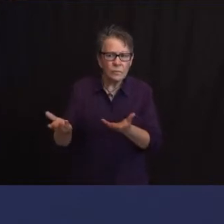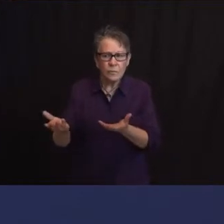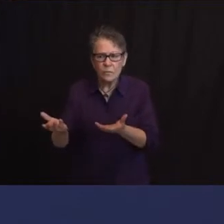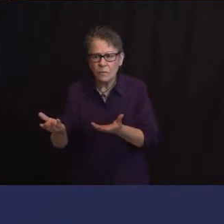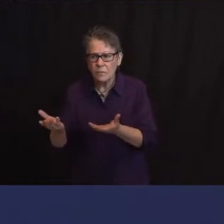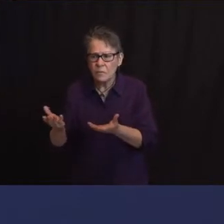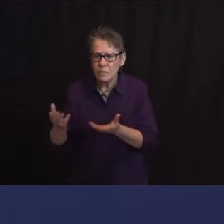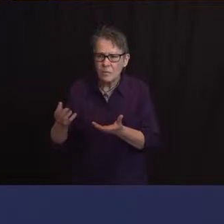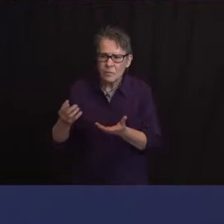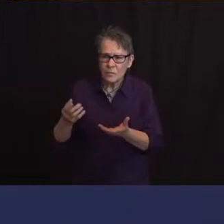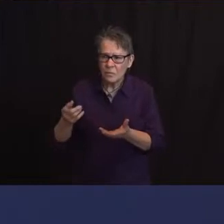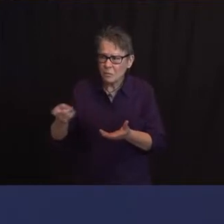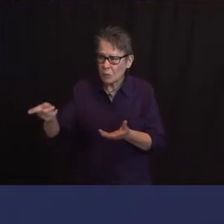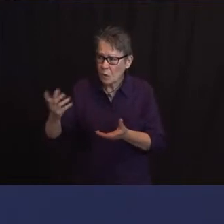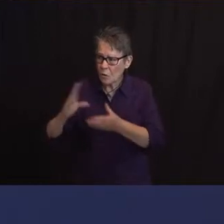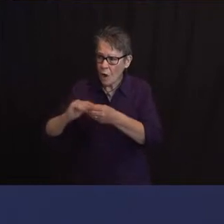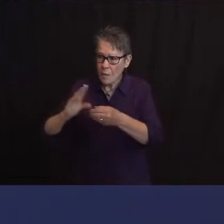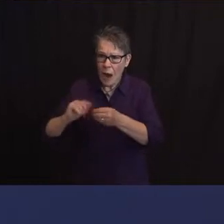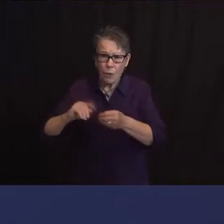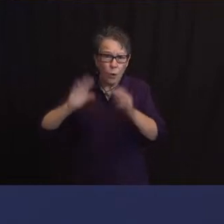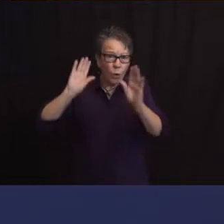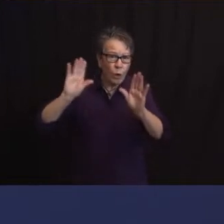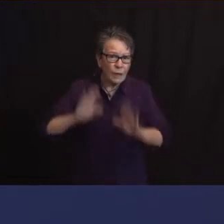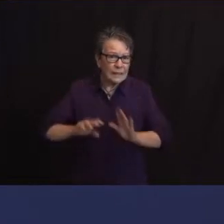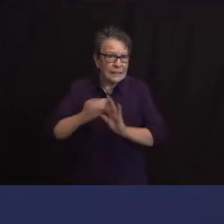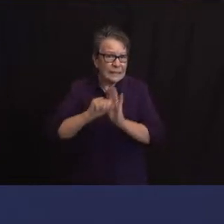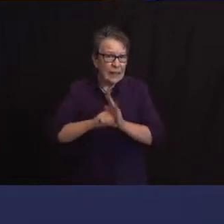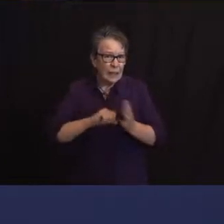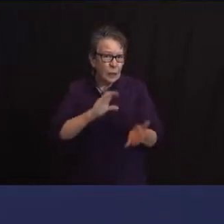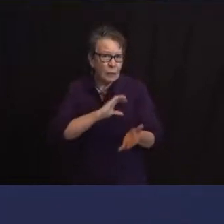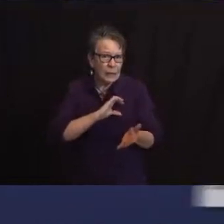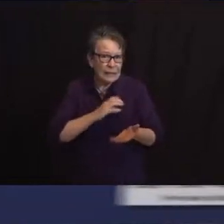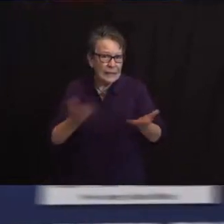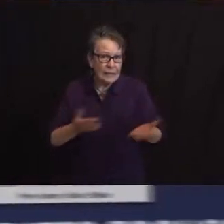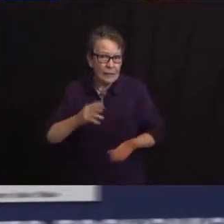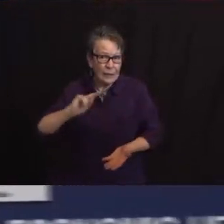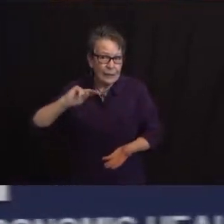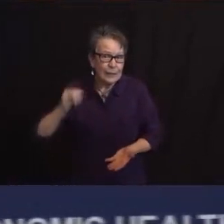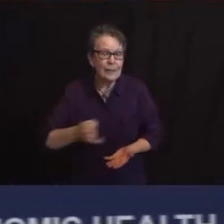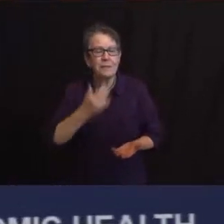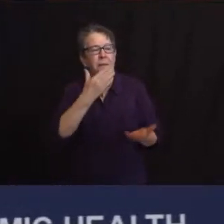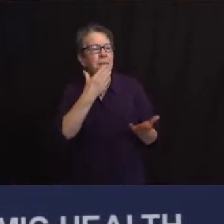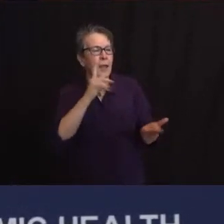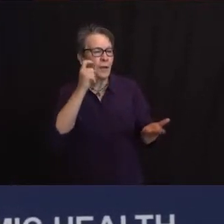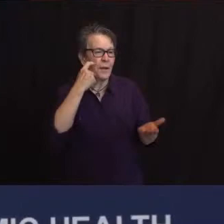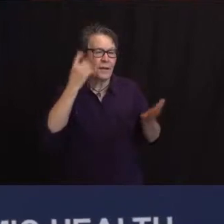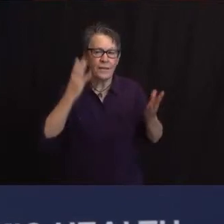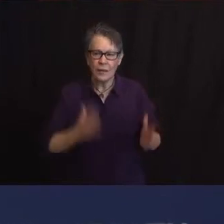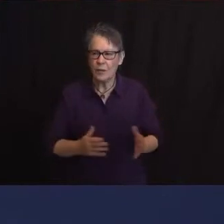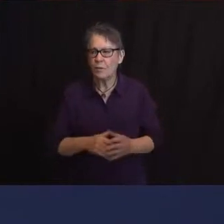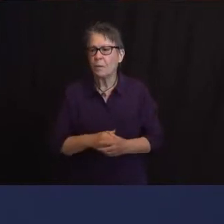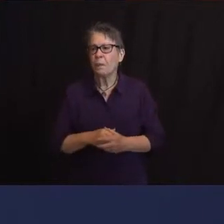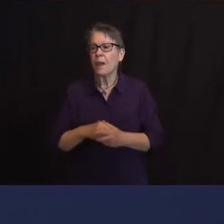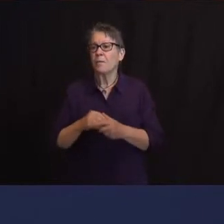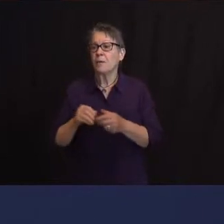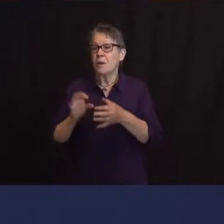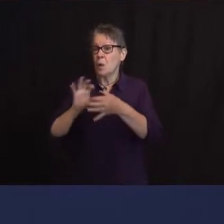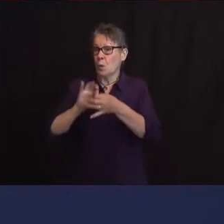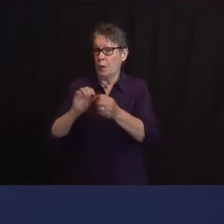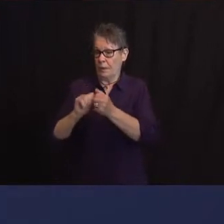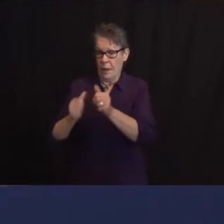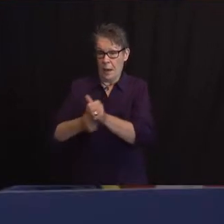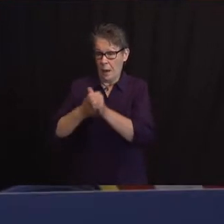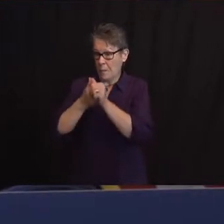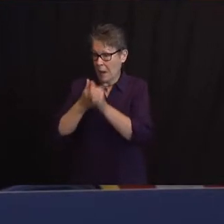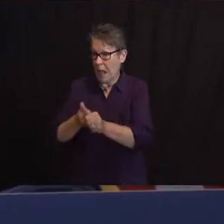be a New Jersey State Trooper. For all the above, good to have you. Thanks, Governor. To your point about compliance, it has overall been very